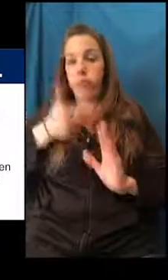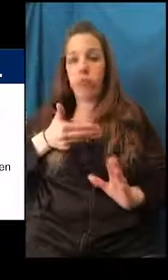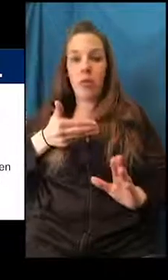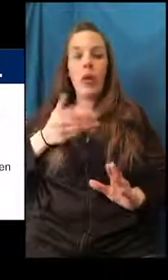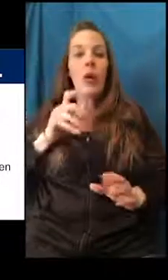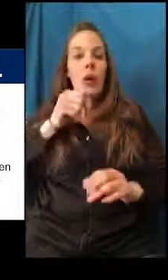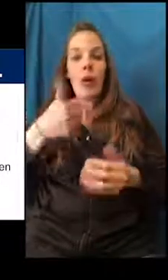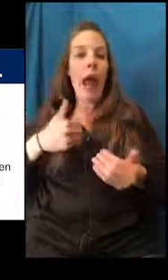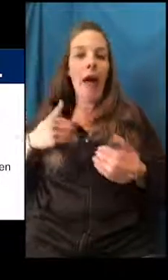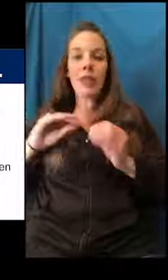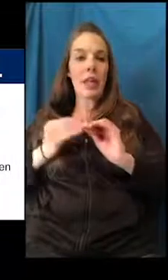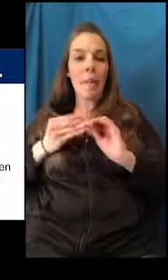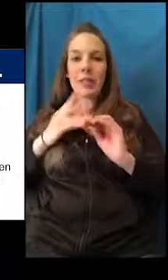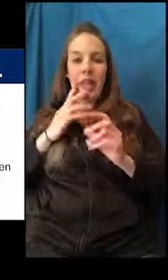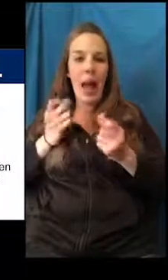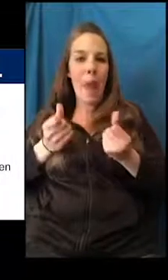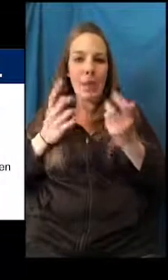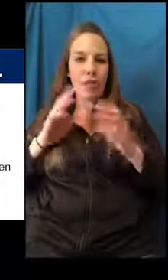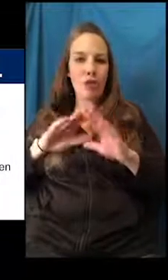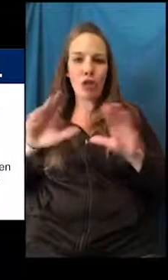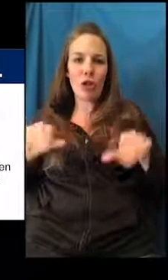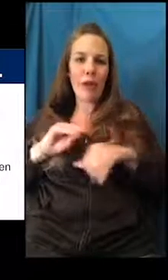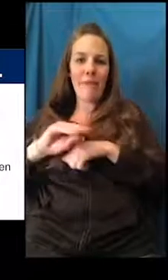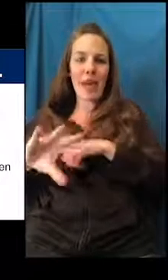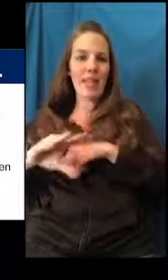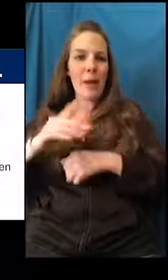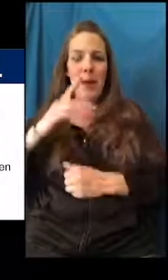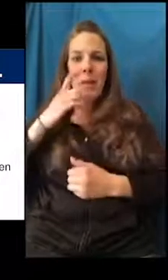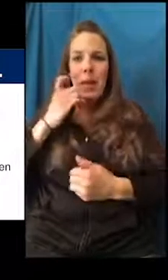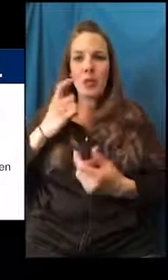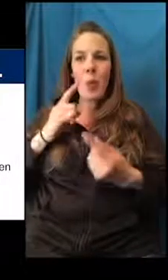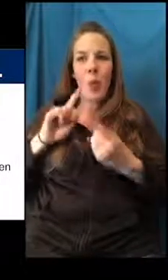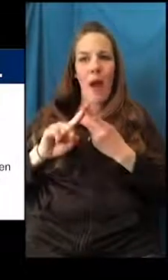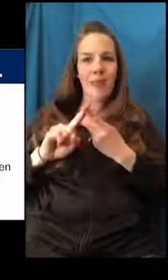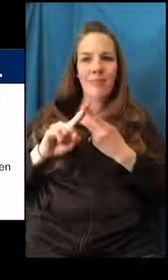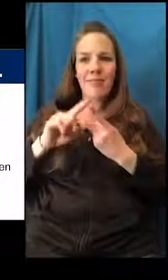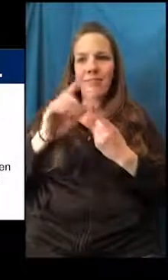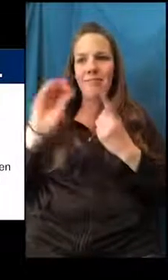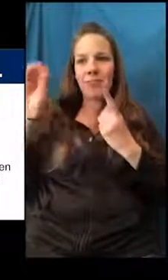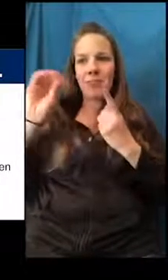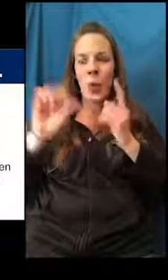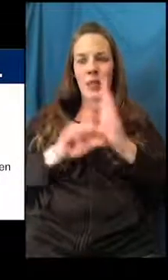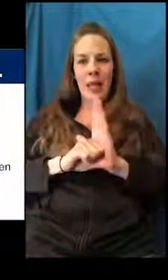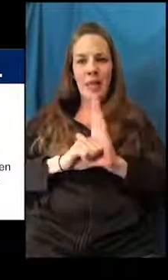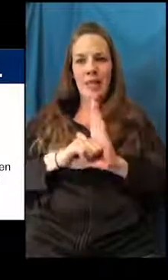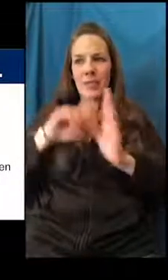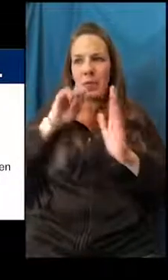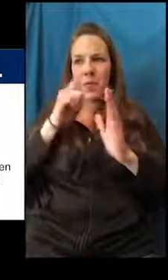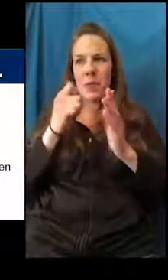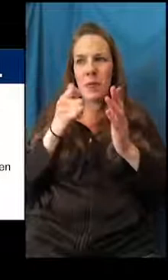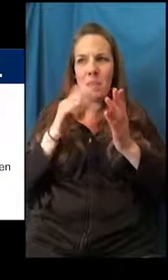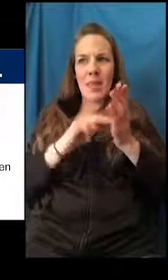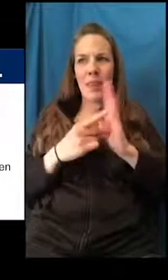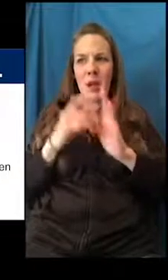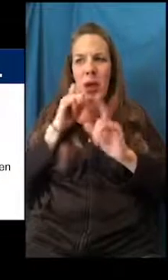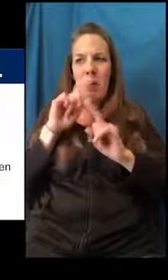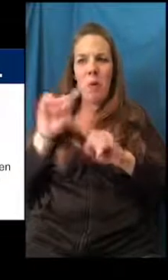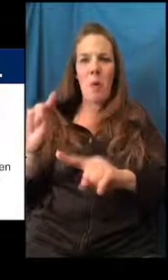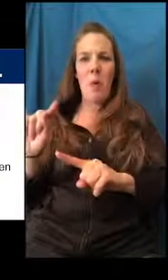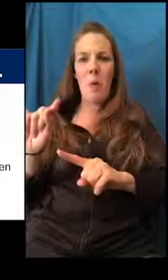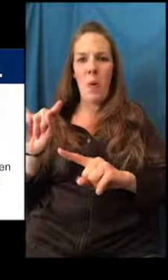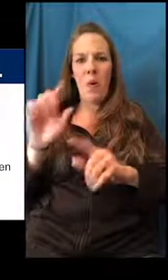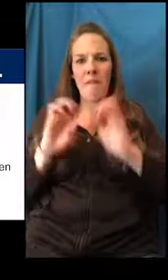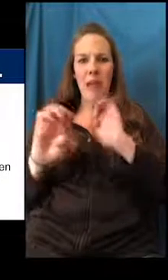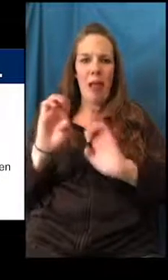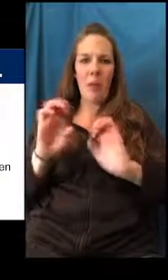many children are actually affected because, for one, they may not have symptoms, so it won't prompt them to come to be evaluated or